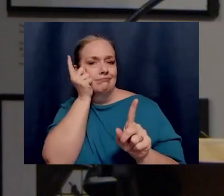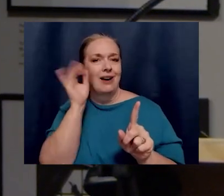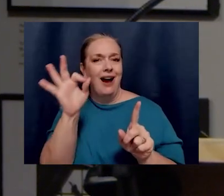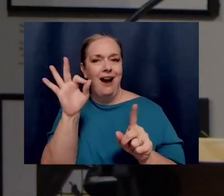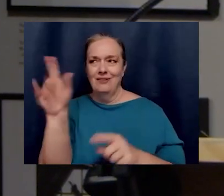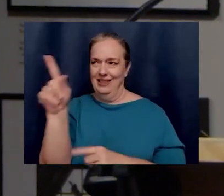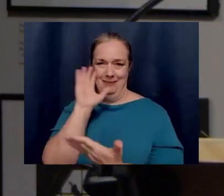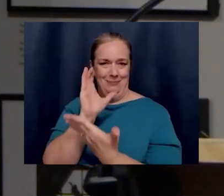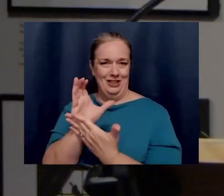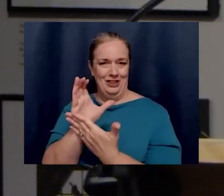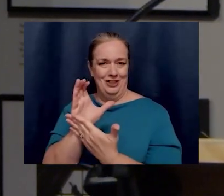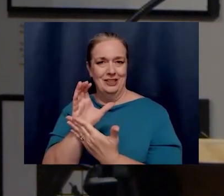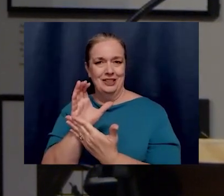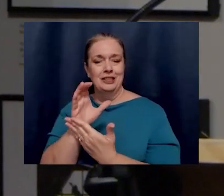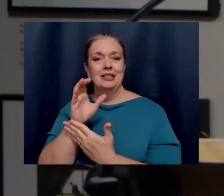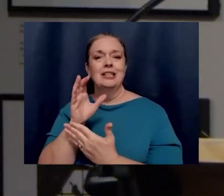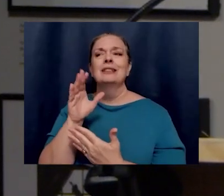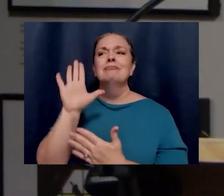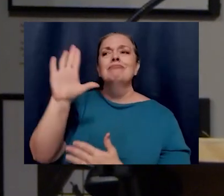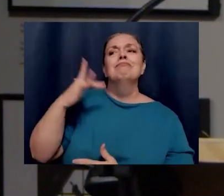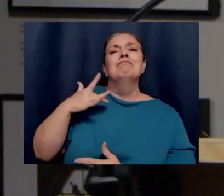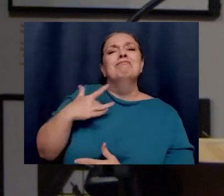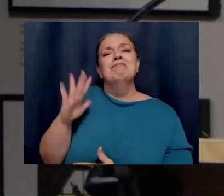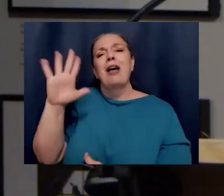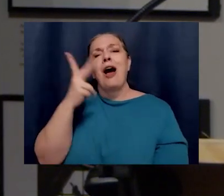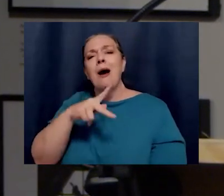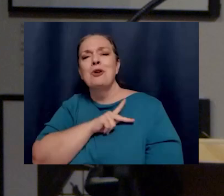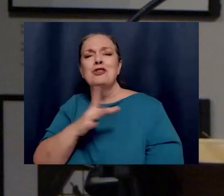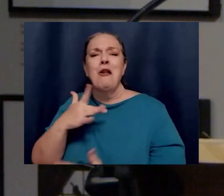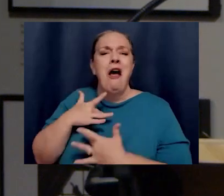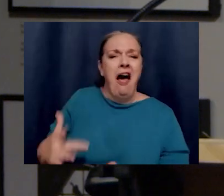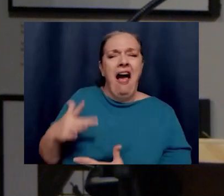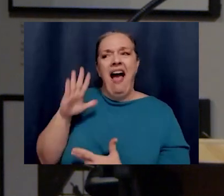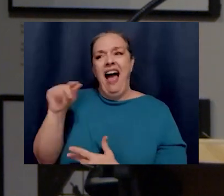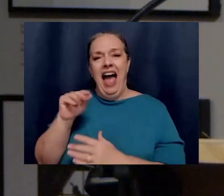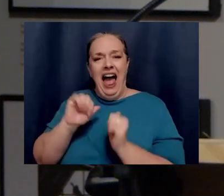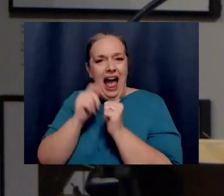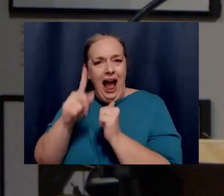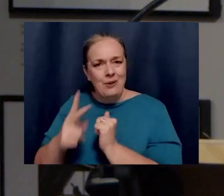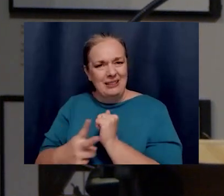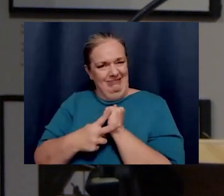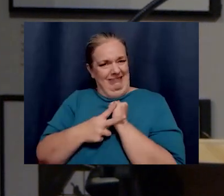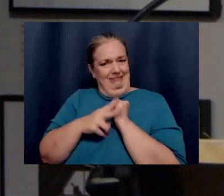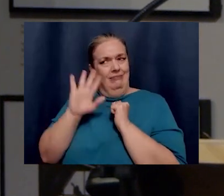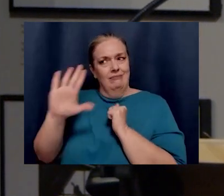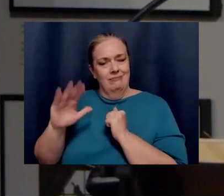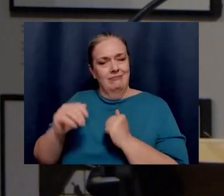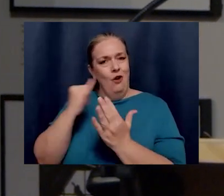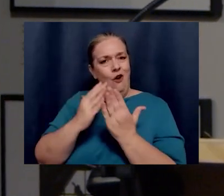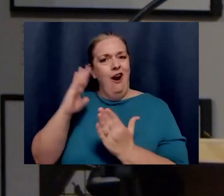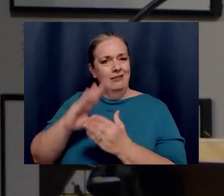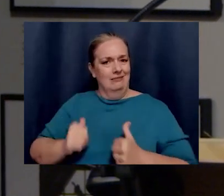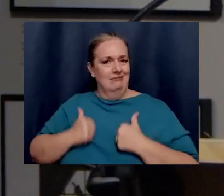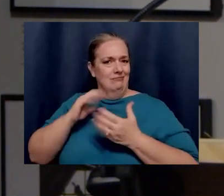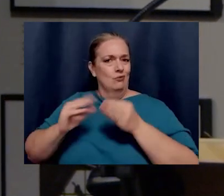images of artists, their personalities, and of course, the sites preserving their legacies. But before